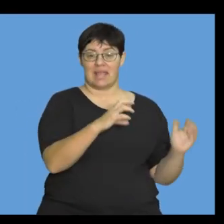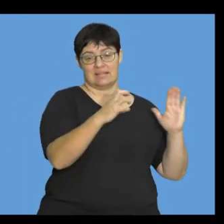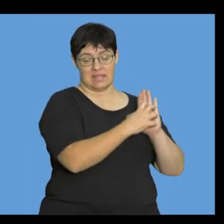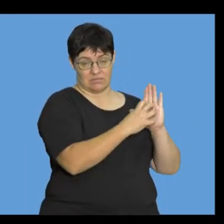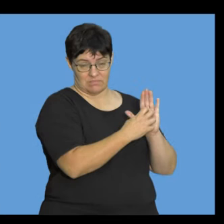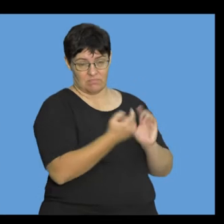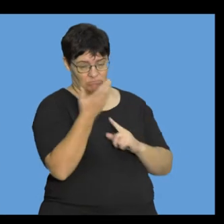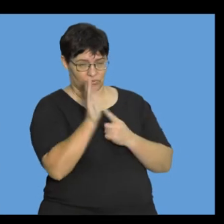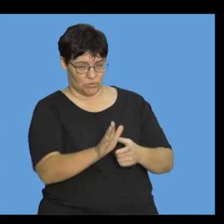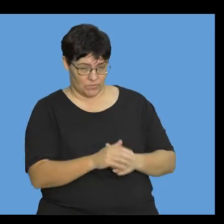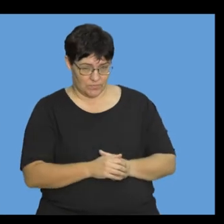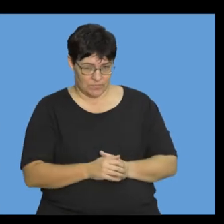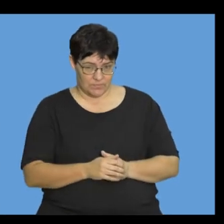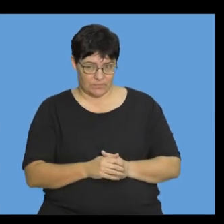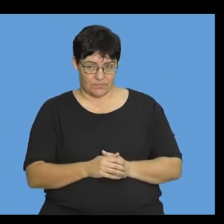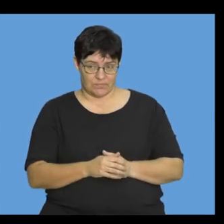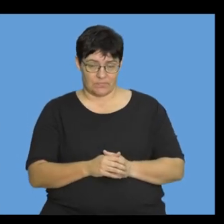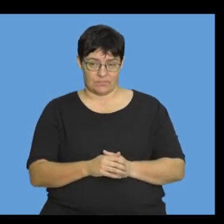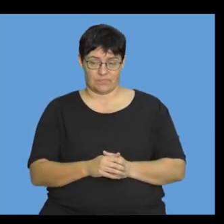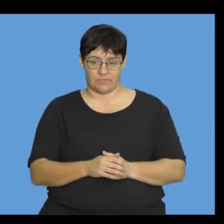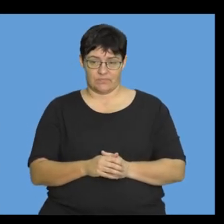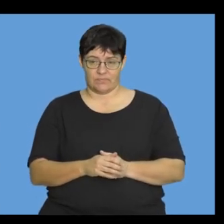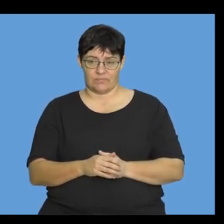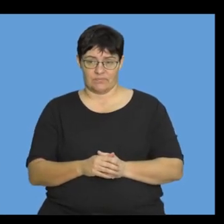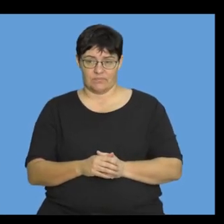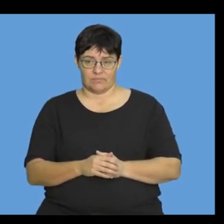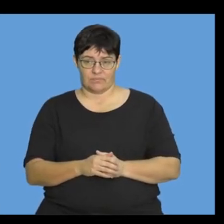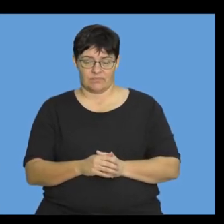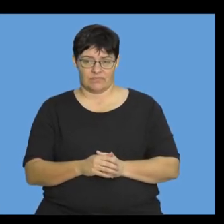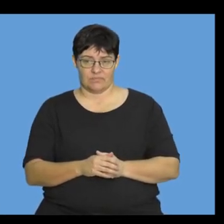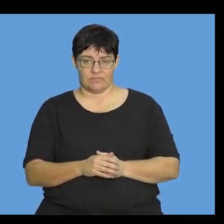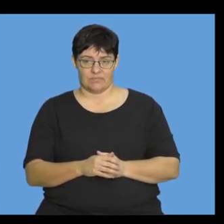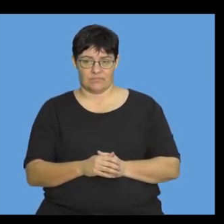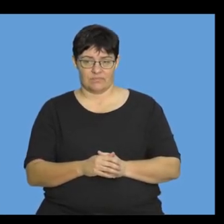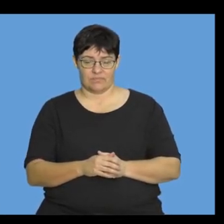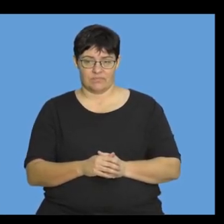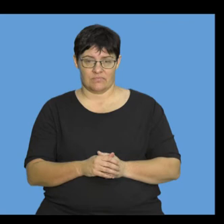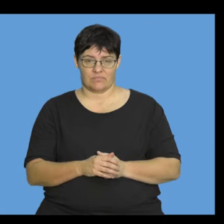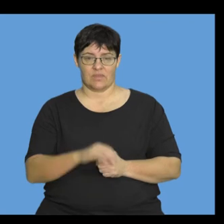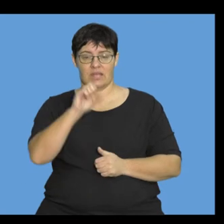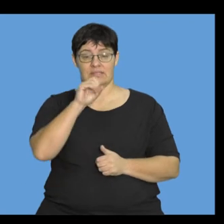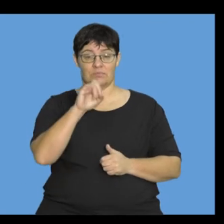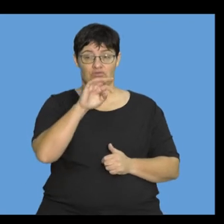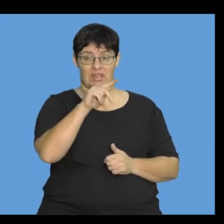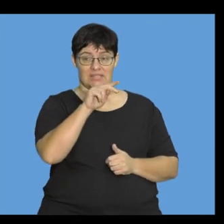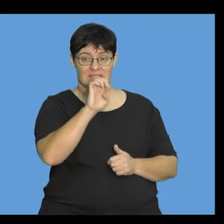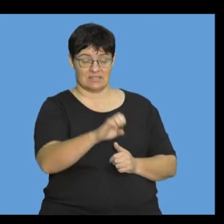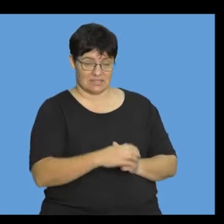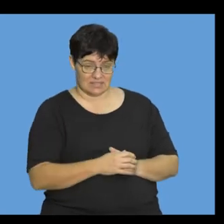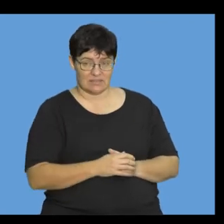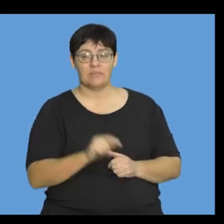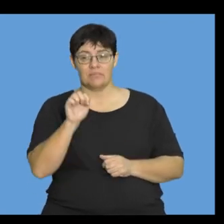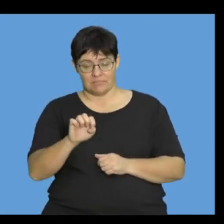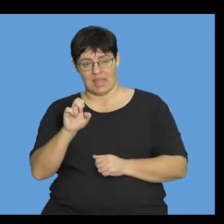to that diagram just now, I'll show you. Let's have a look here at the next one. Let's look here, all right? This is my